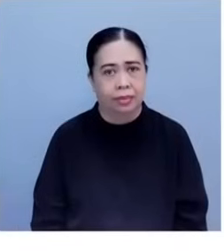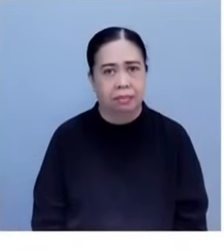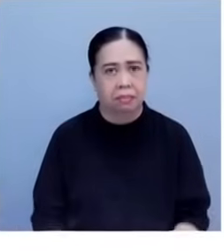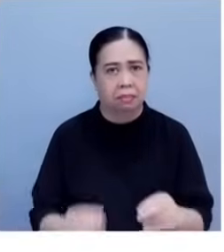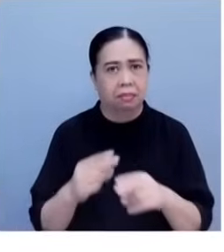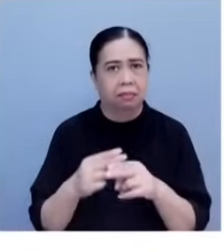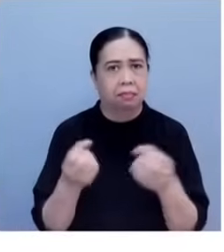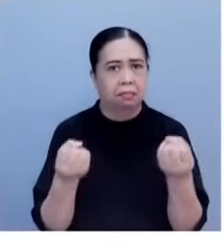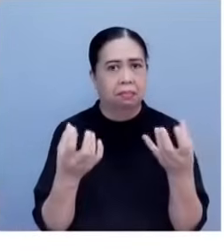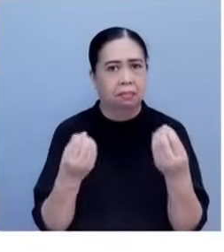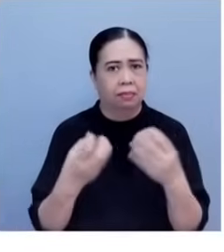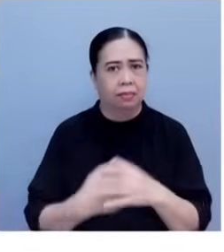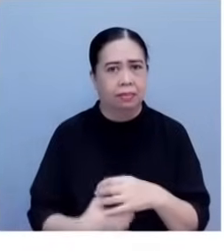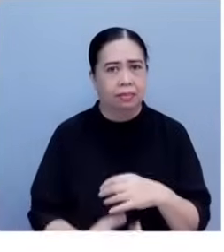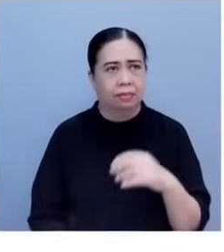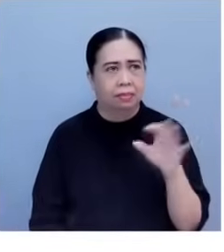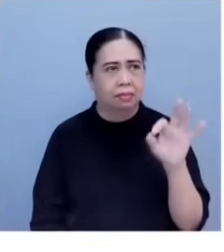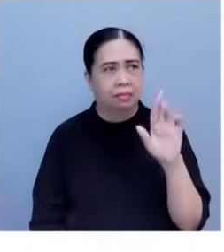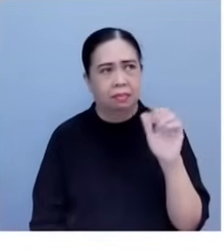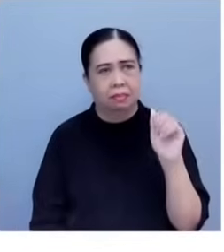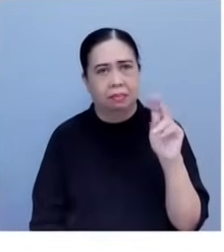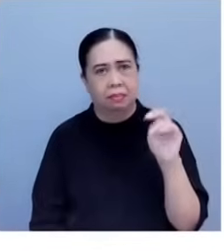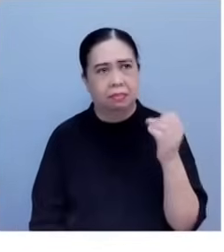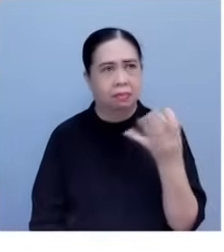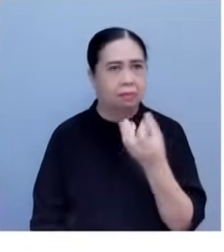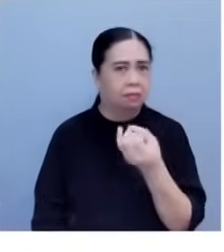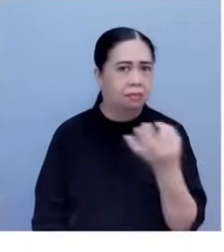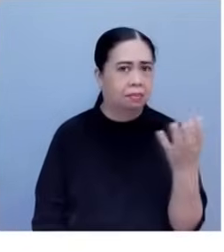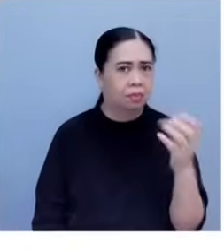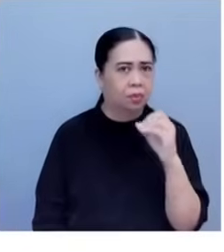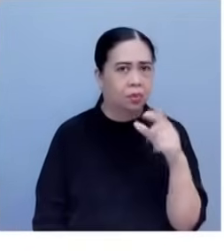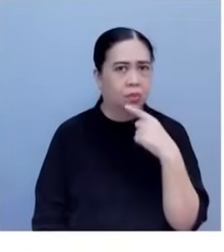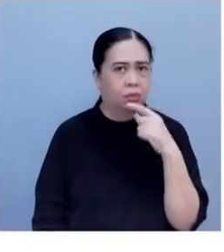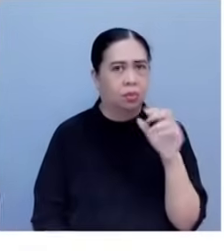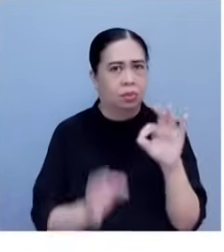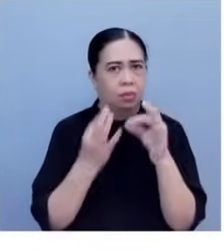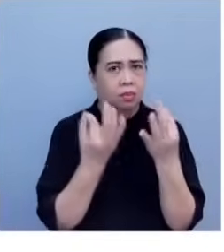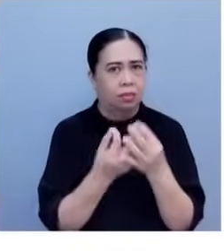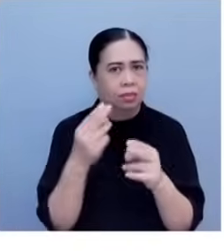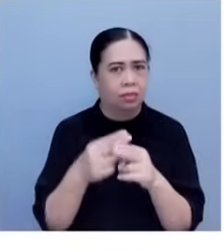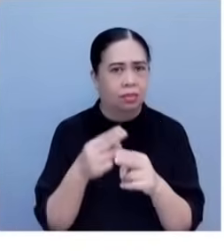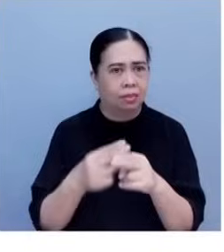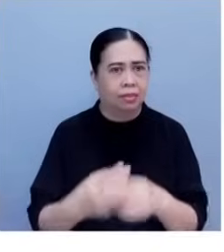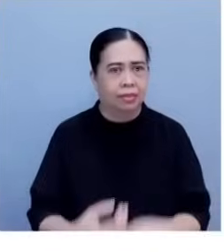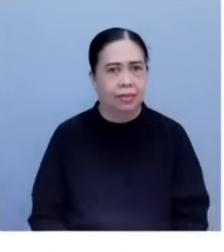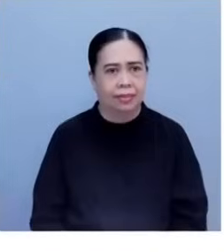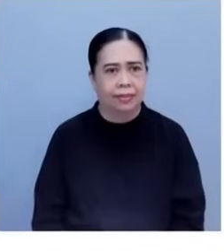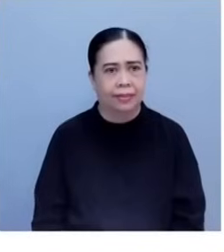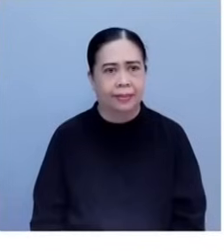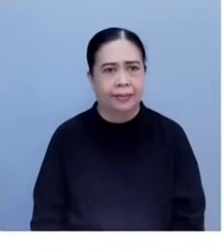There are many friends. There was no mention of any family name.